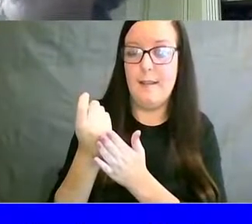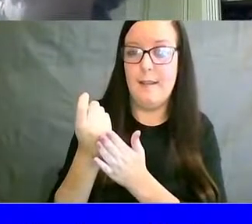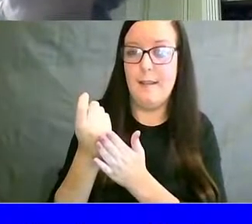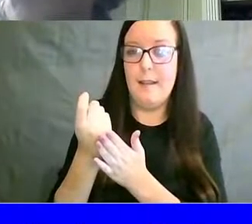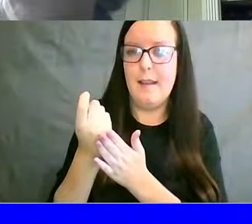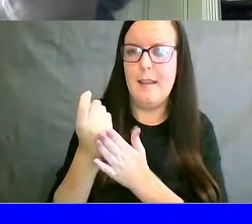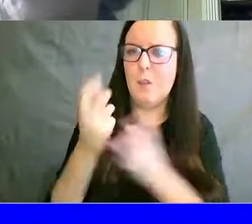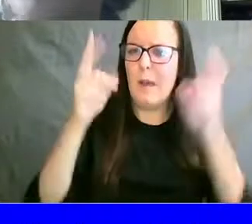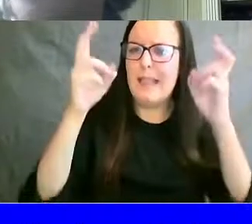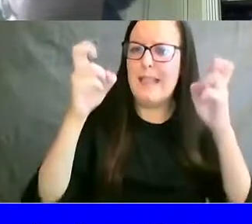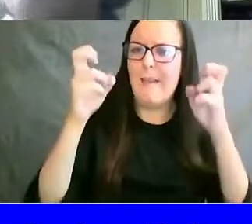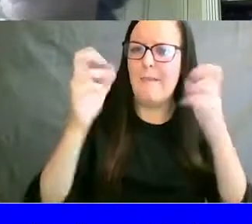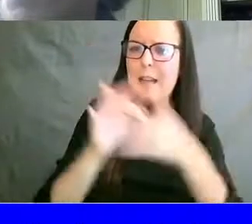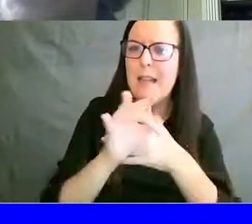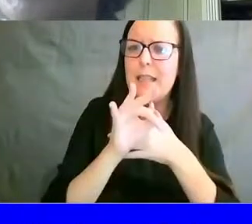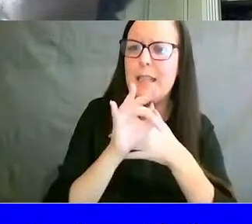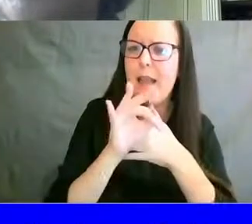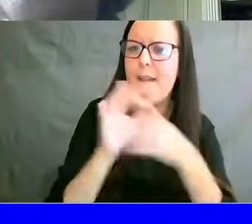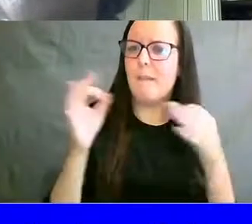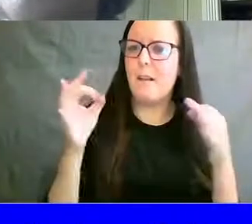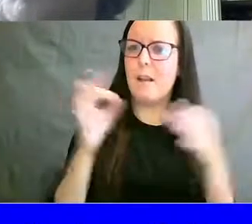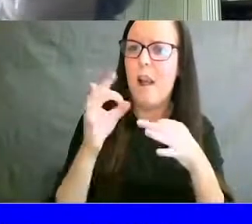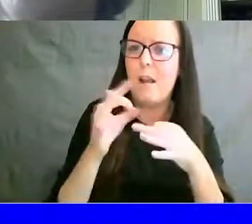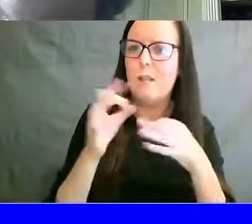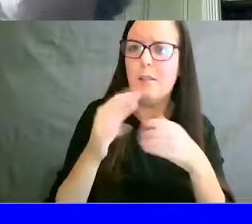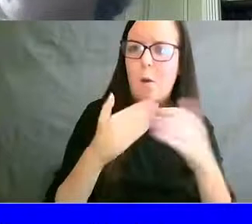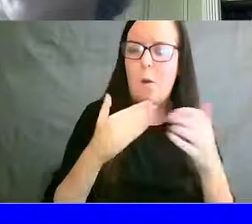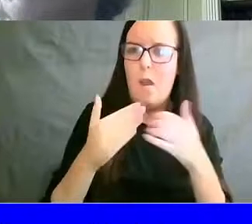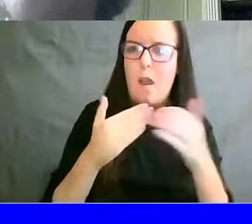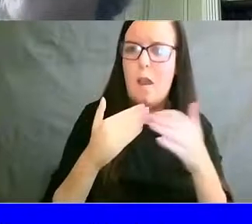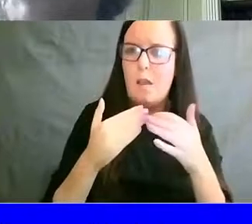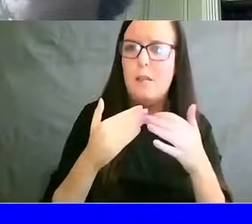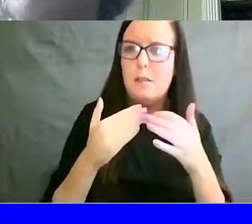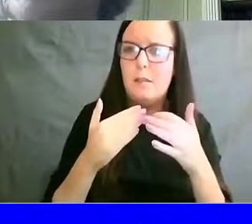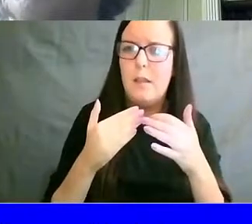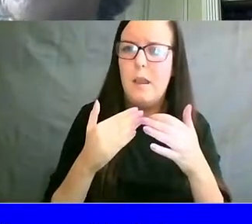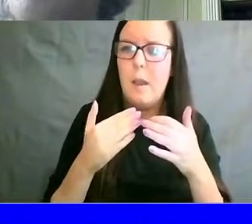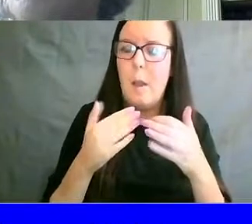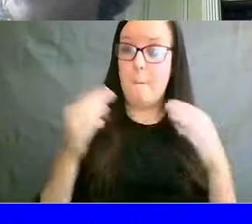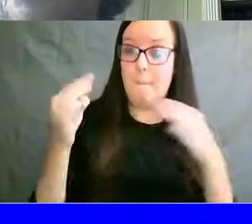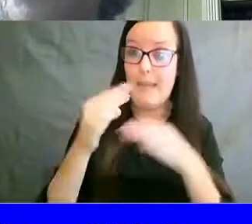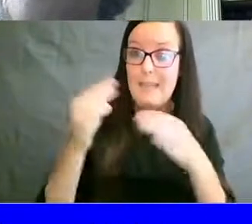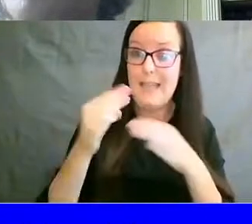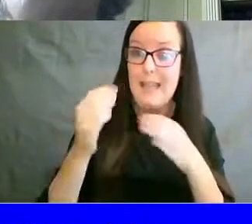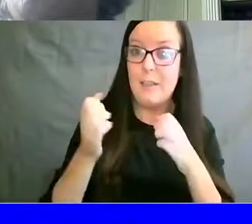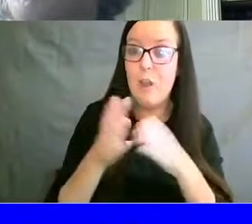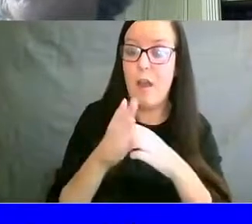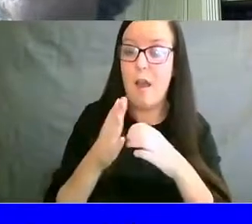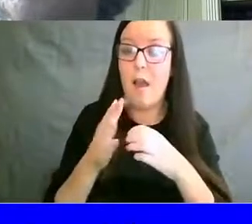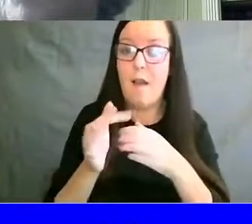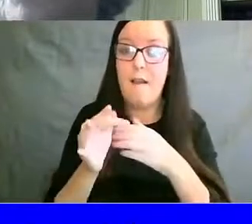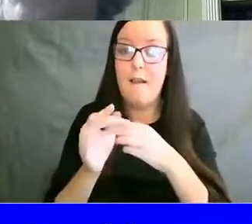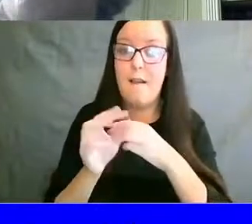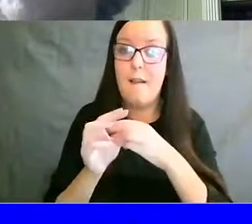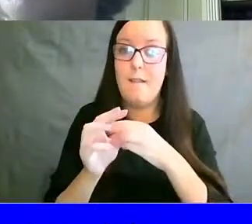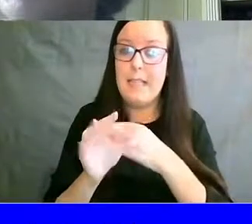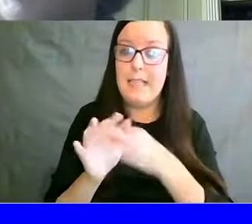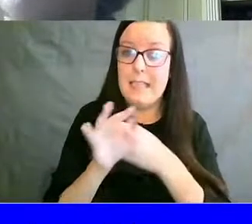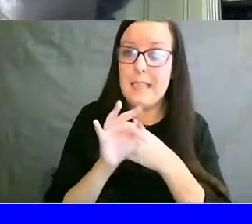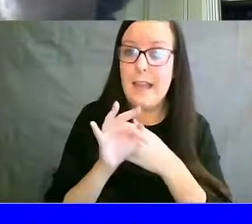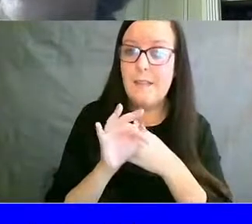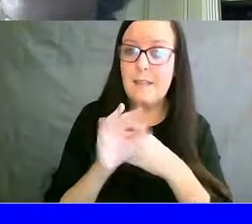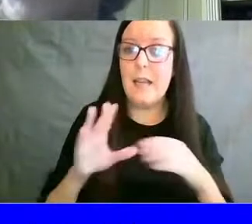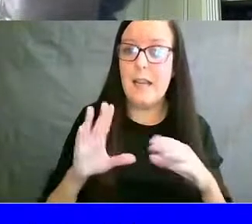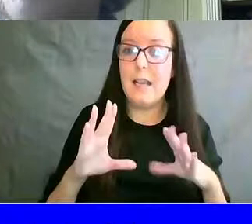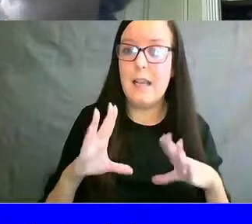safeguarding, which is as follows. Safeguarding is the promotion and protection of the right to live in safety, free from abuse, harm, and